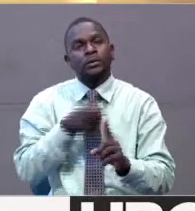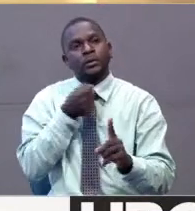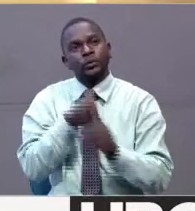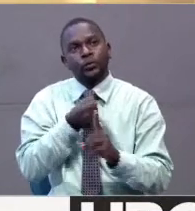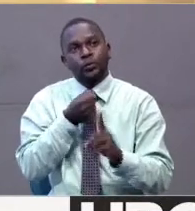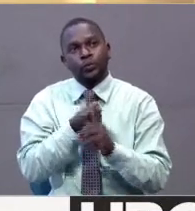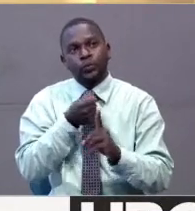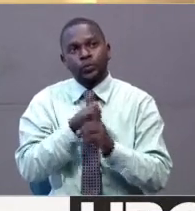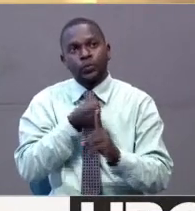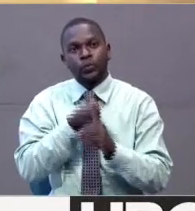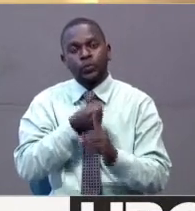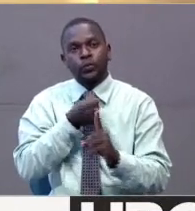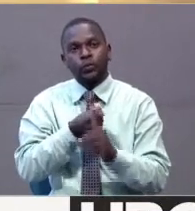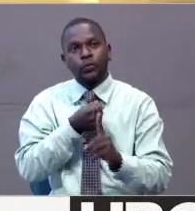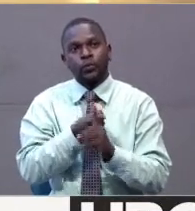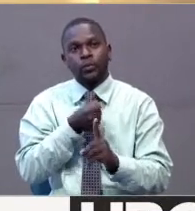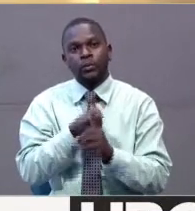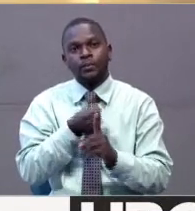fighting